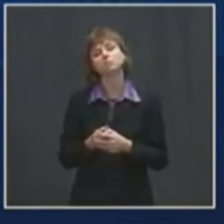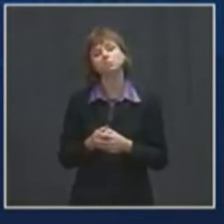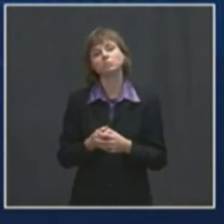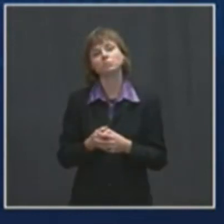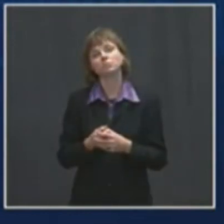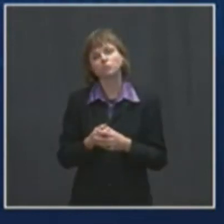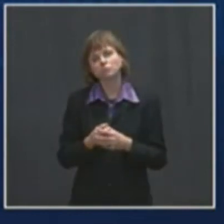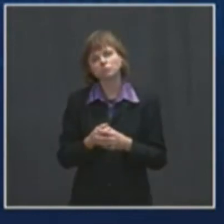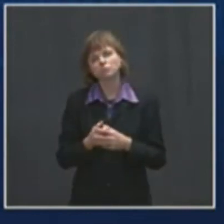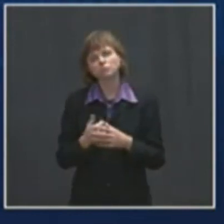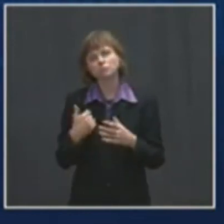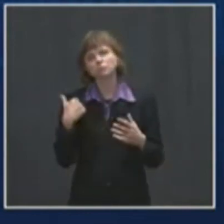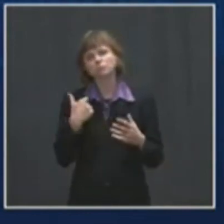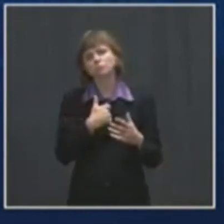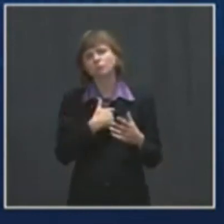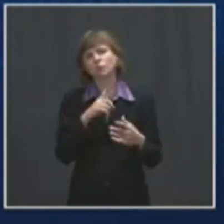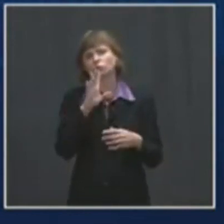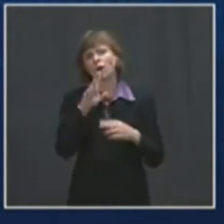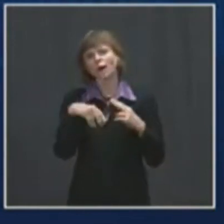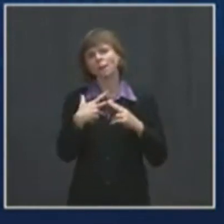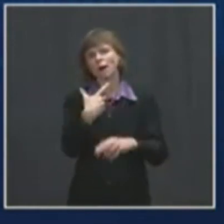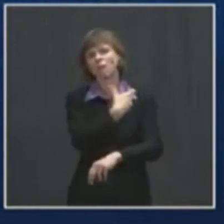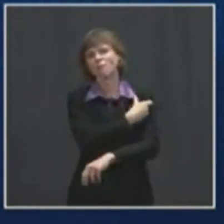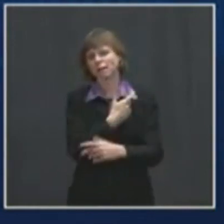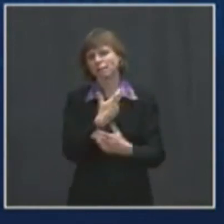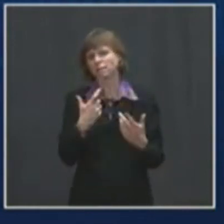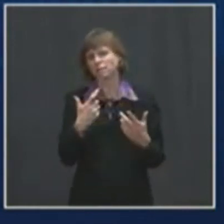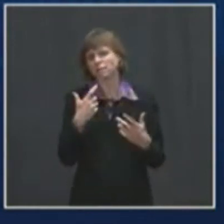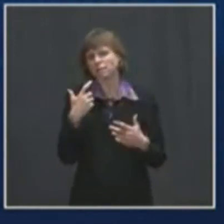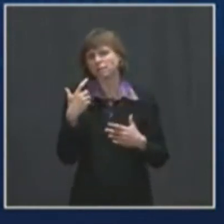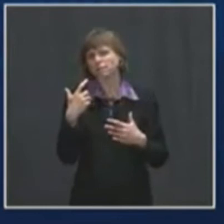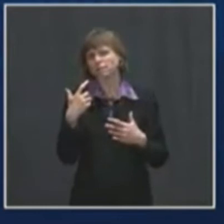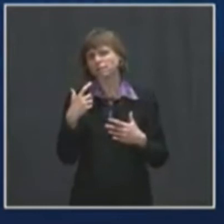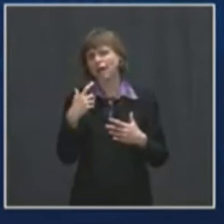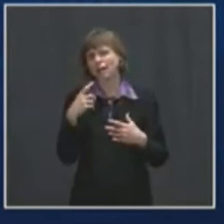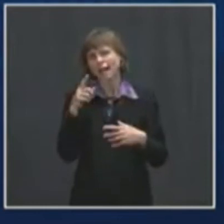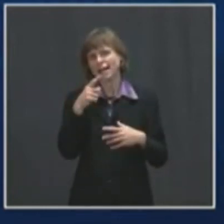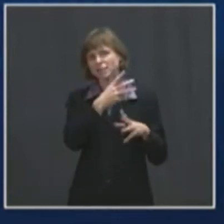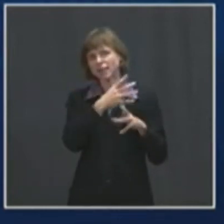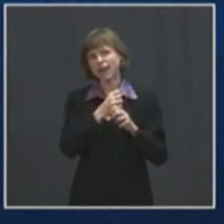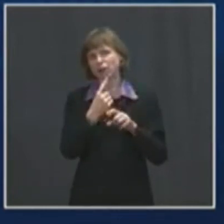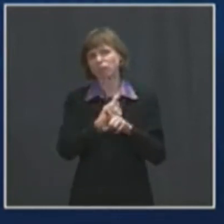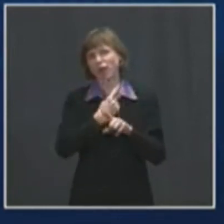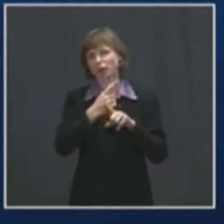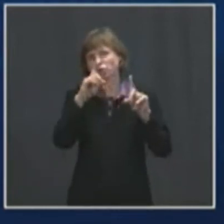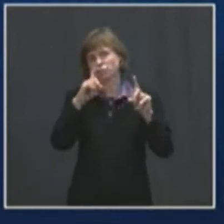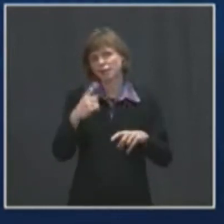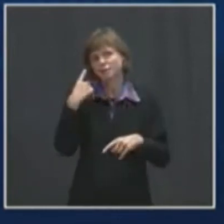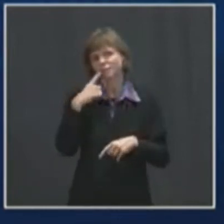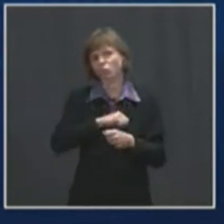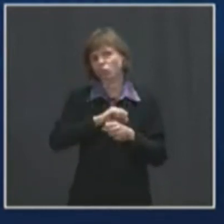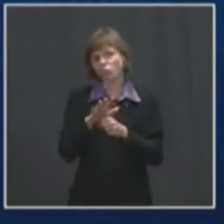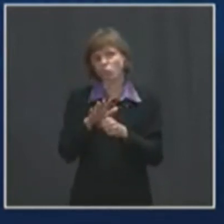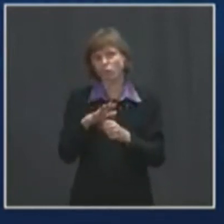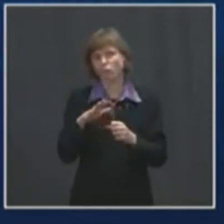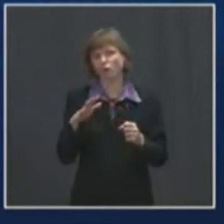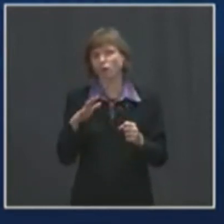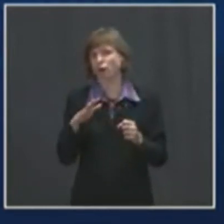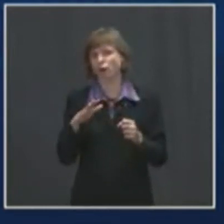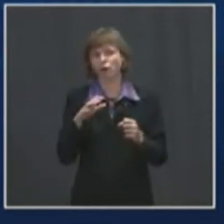we know that the President's been vaccinated. Has he been receiving regular tests for the coronavirus while he's been here at the White House? We haven't seen, since